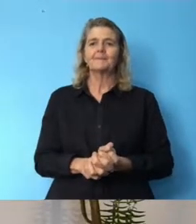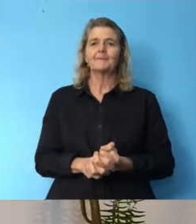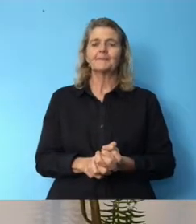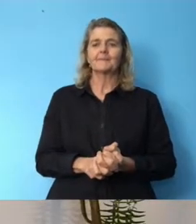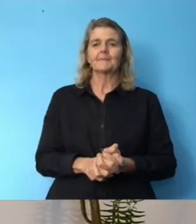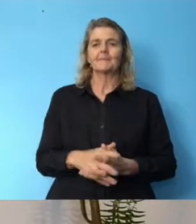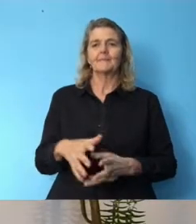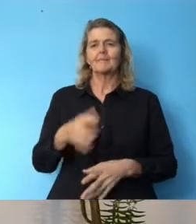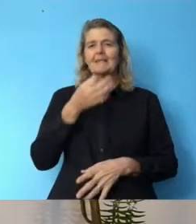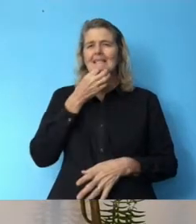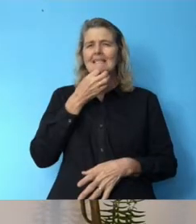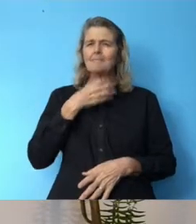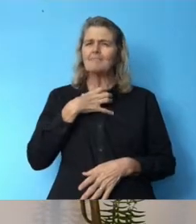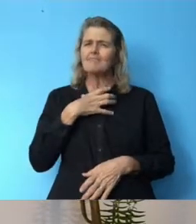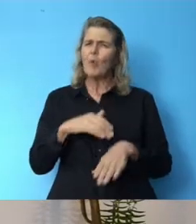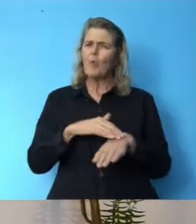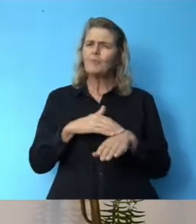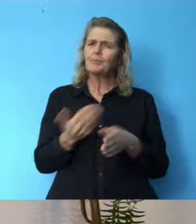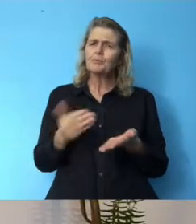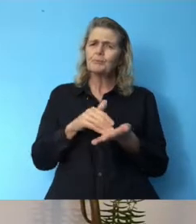Probably a little bit more blue there.